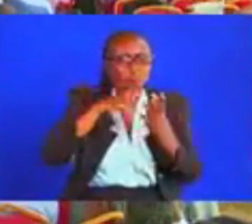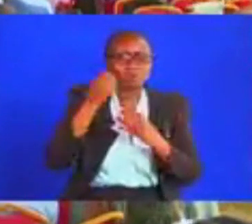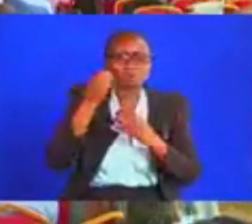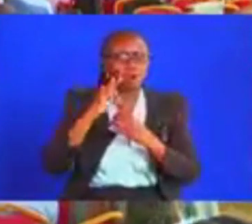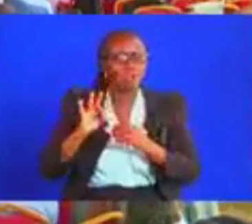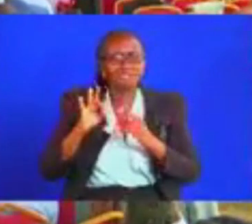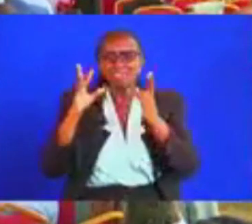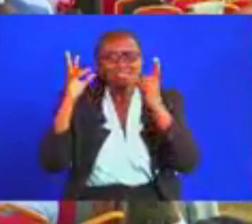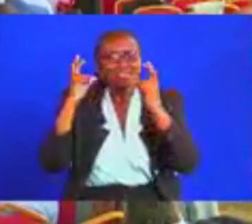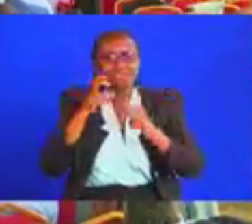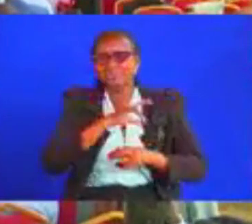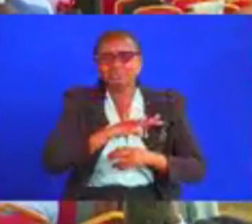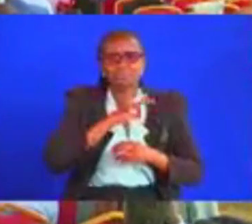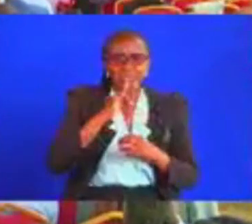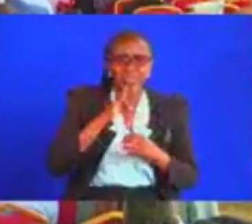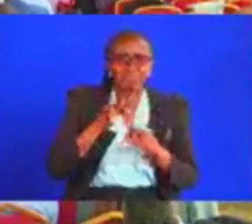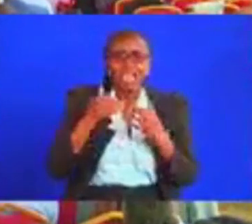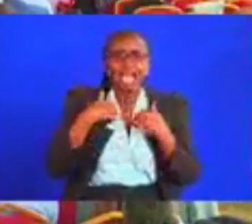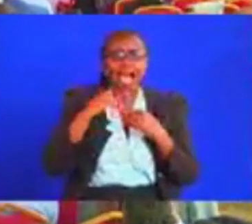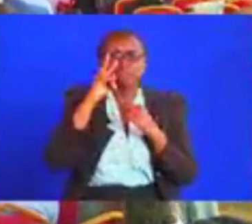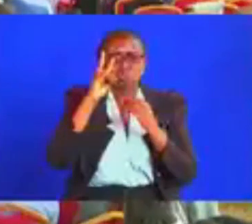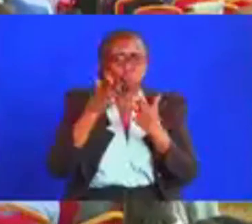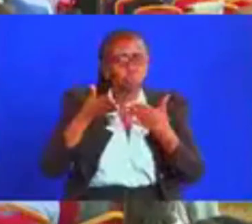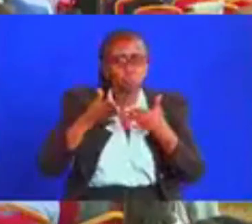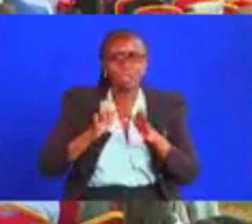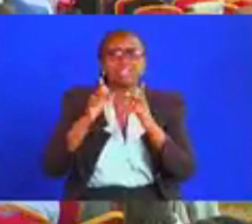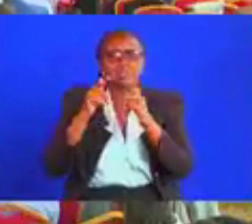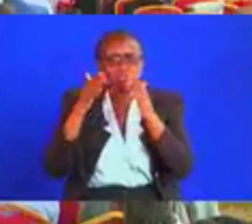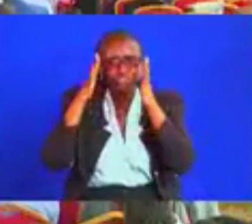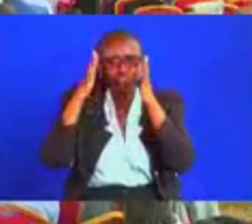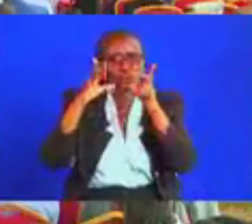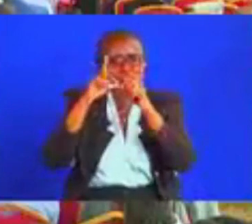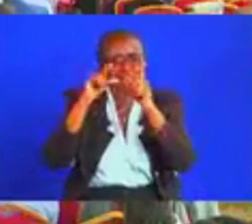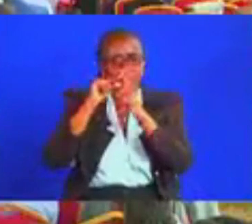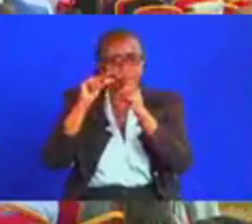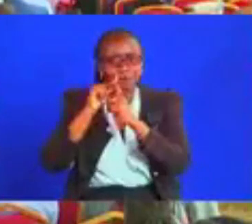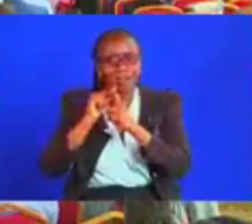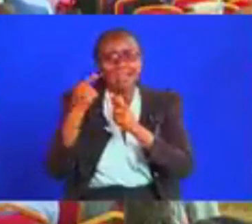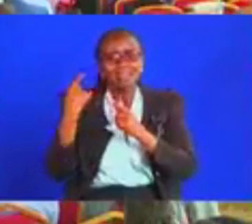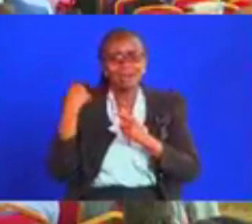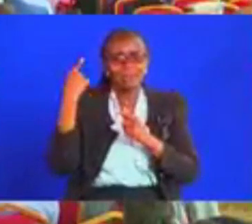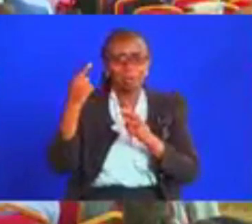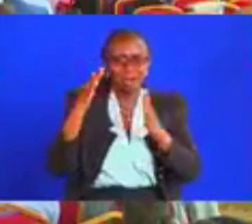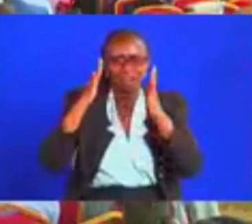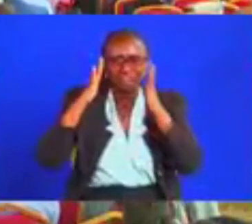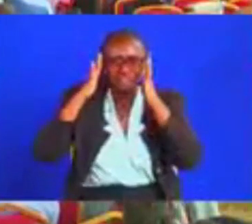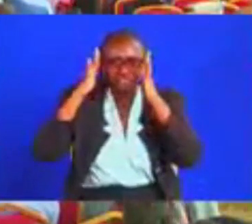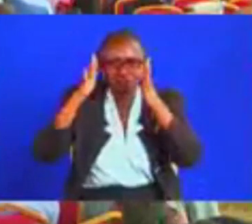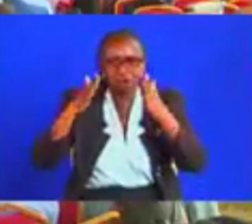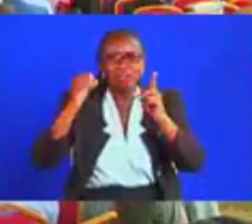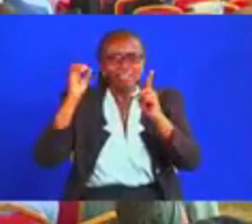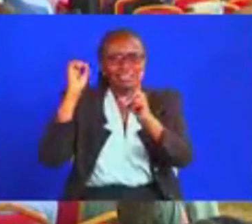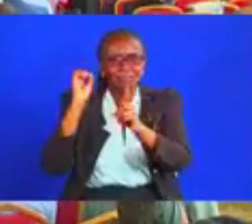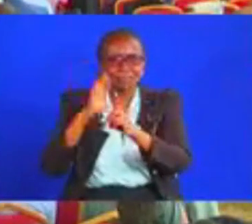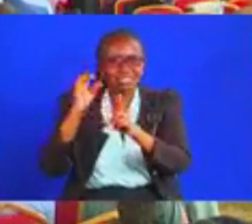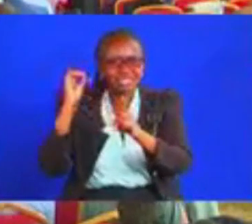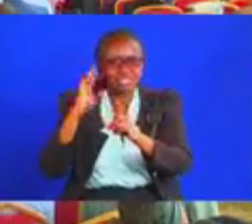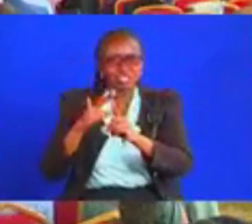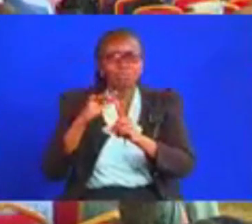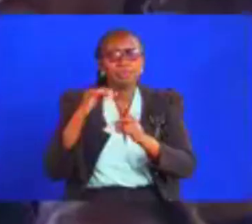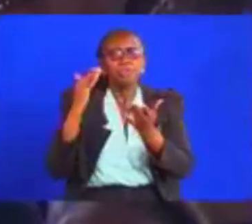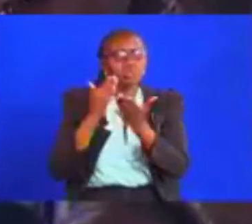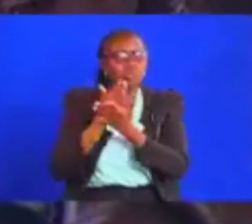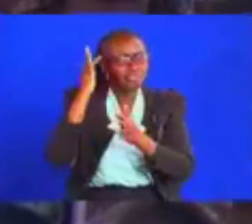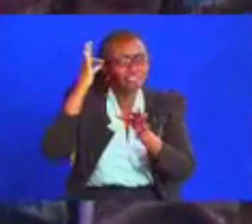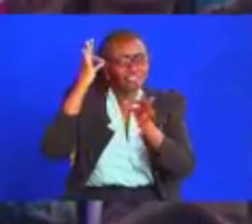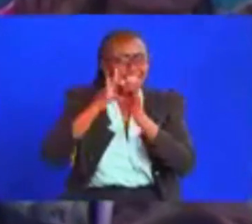As much as there are two ways to follow in scripture. Number one is to follow them, mentorship, who through faith